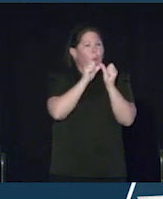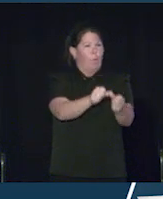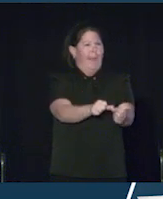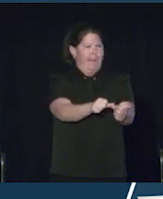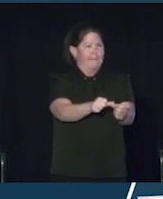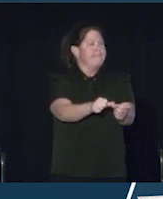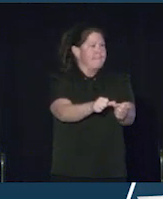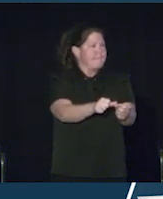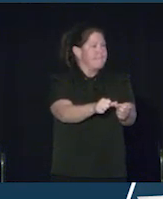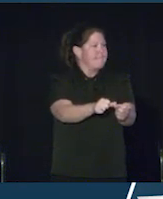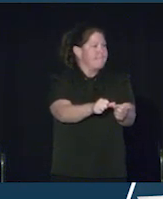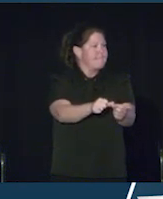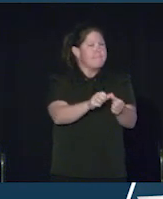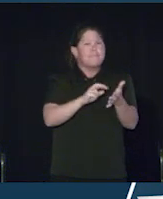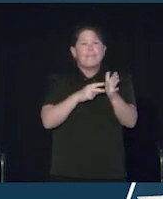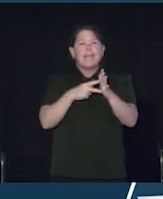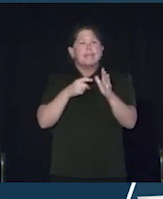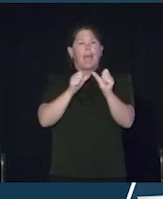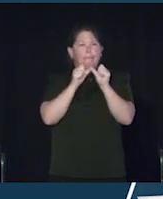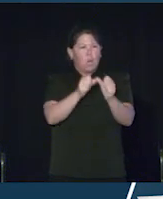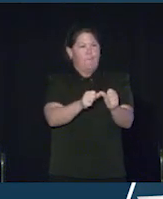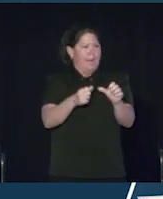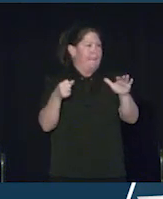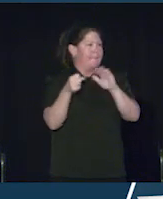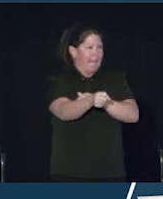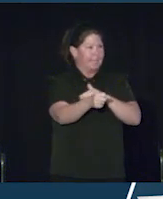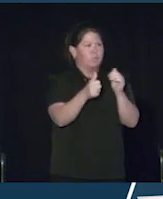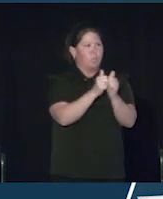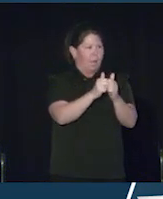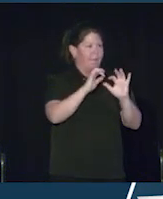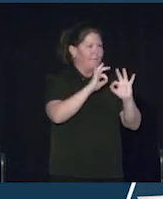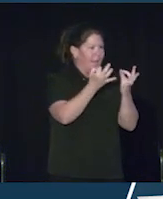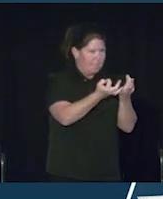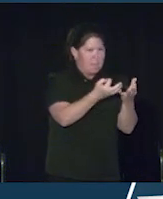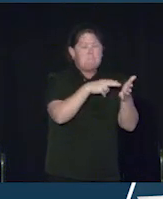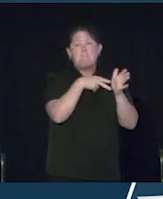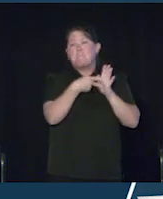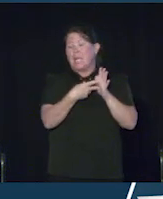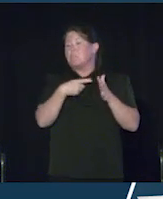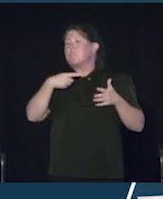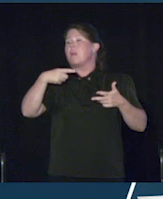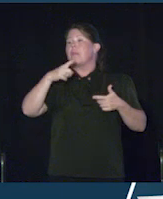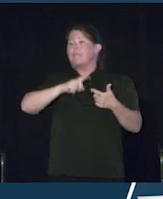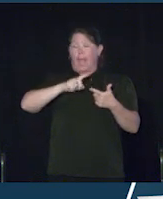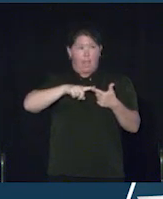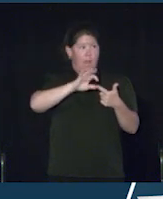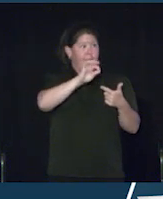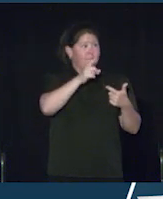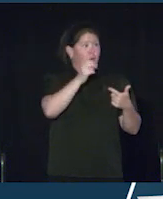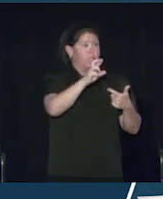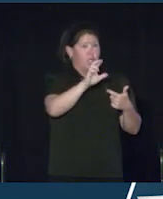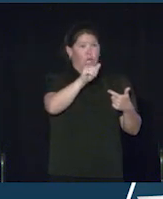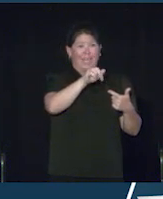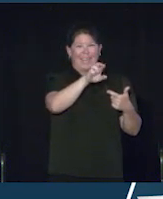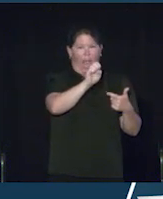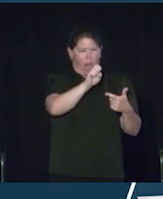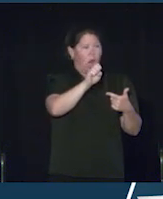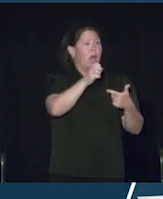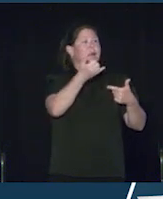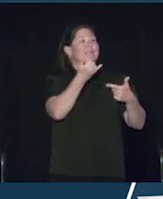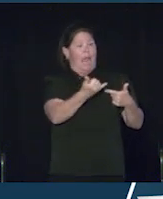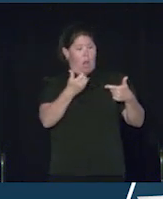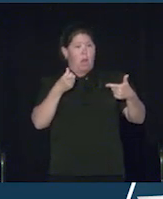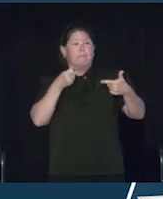of permanency, they go from foster care and they are eligible to enroll in the iBudget waiver as